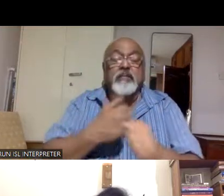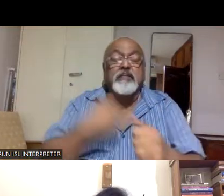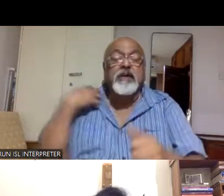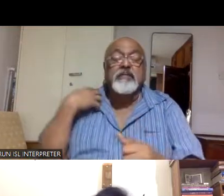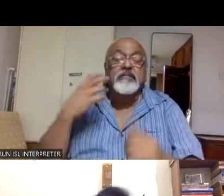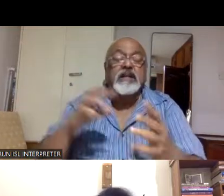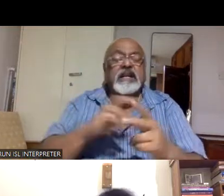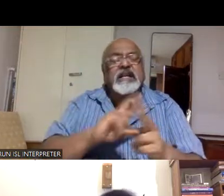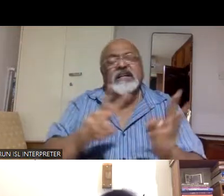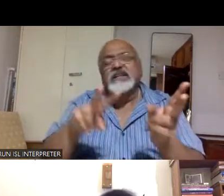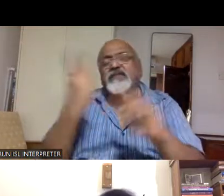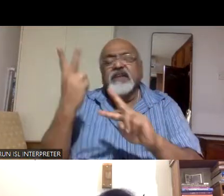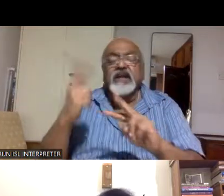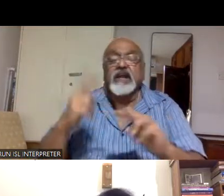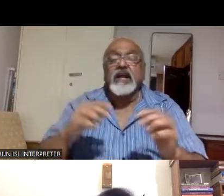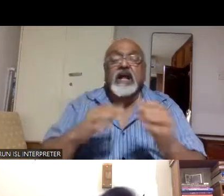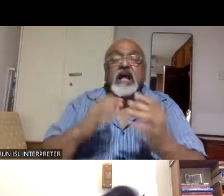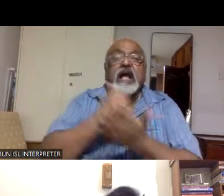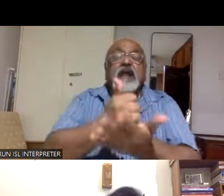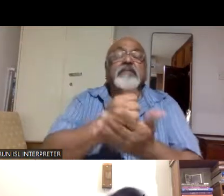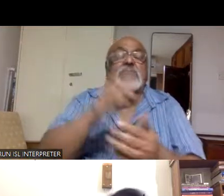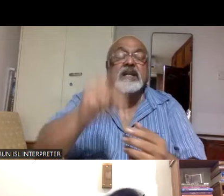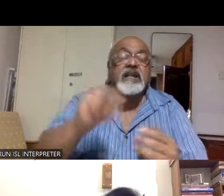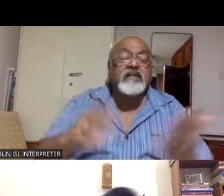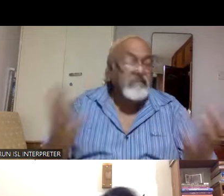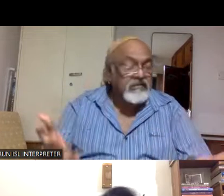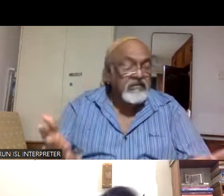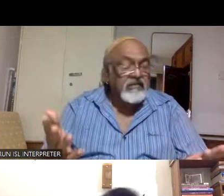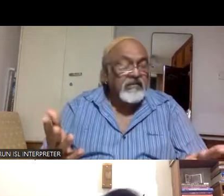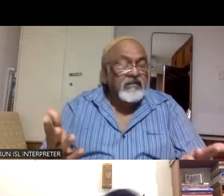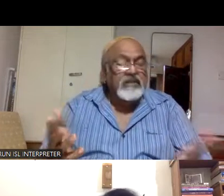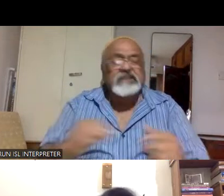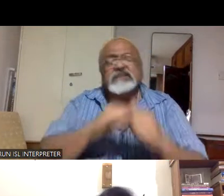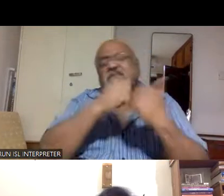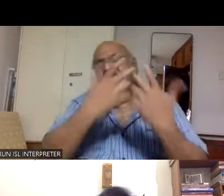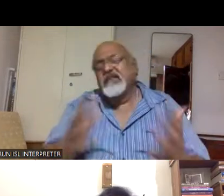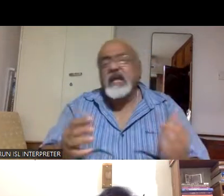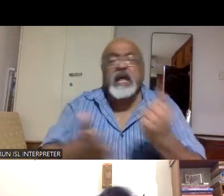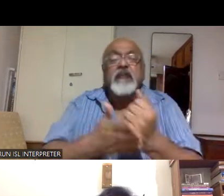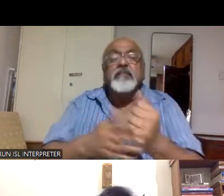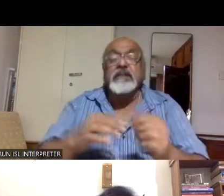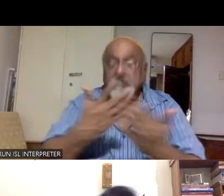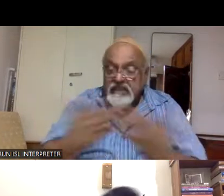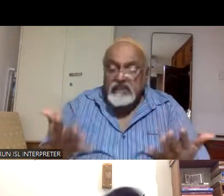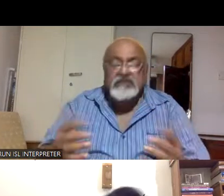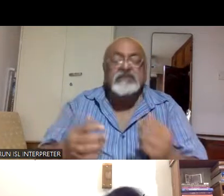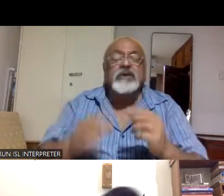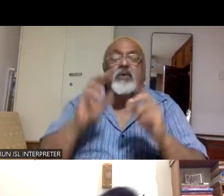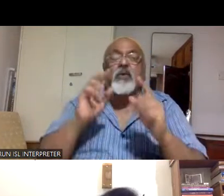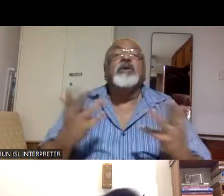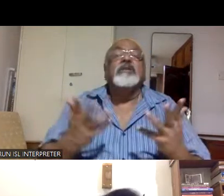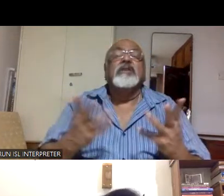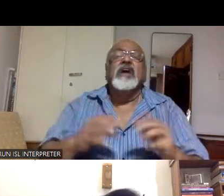completely different accommodations that are needed, completely different assistive devices that are needed. So two